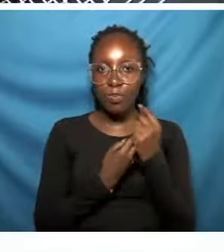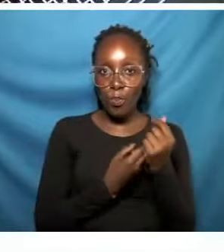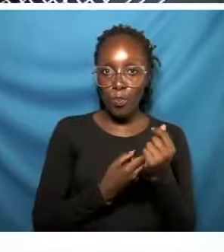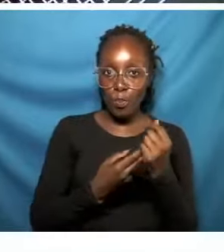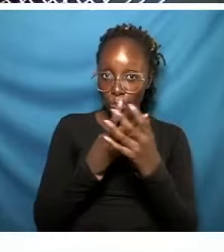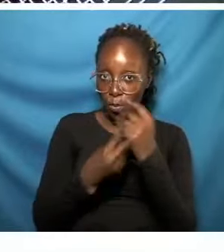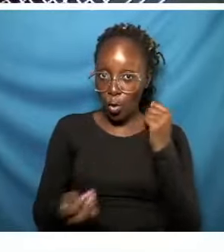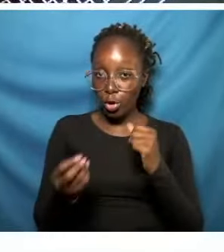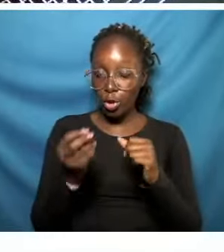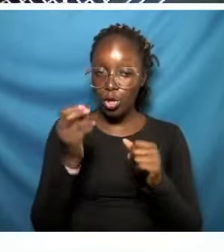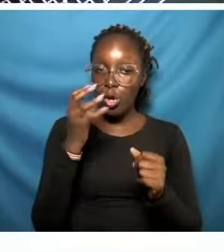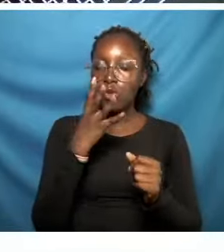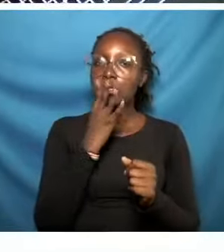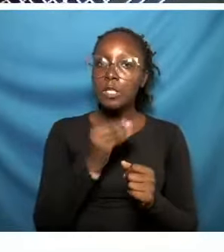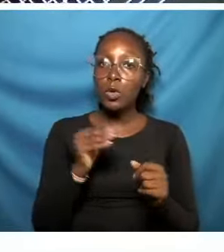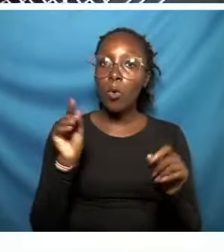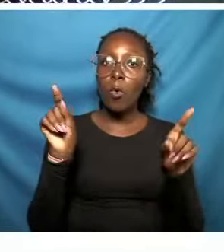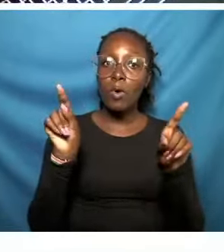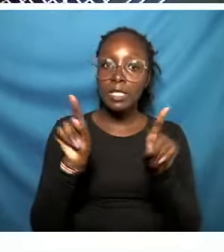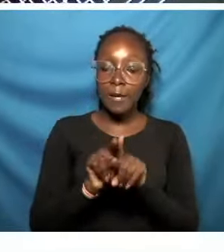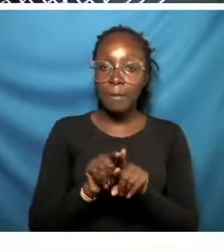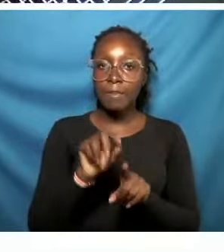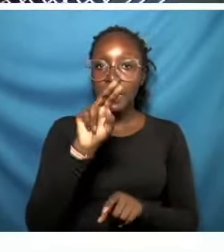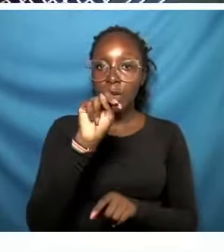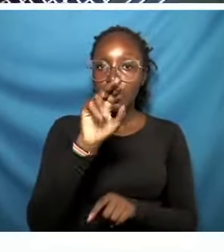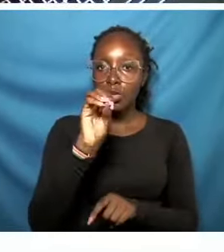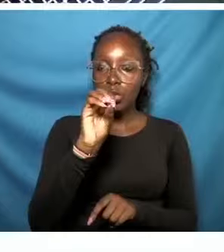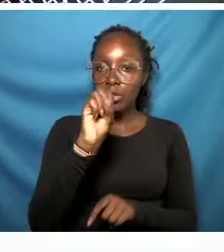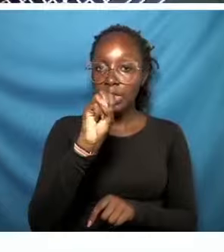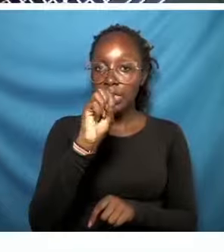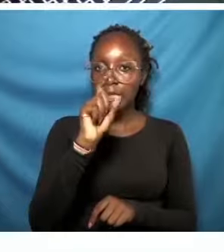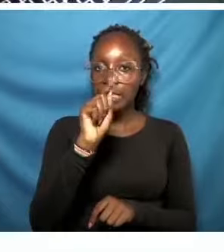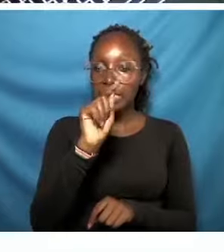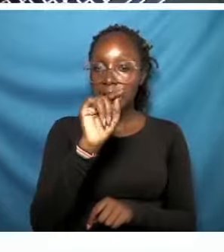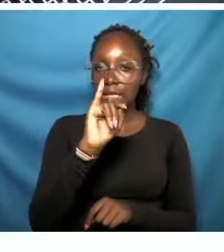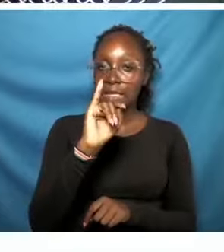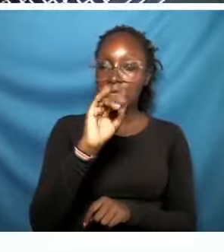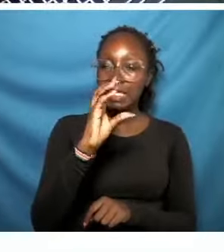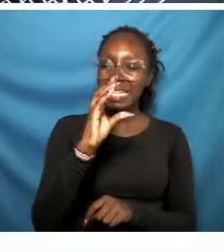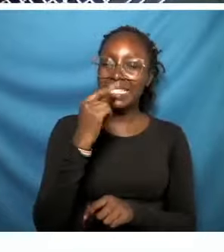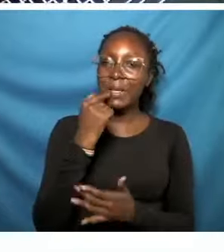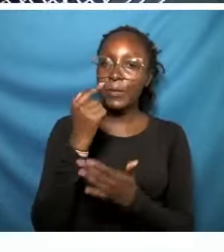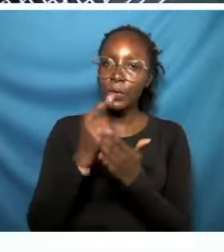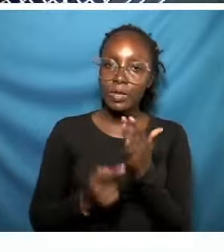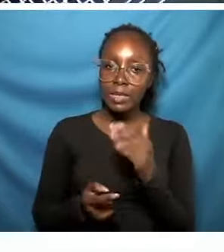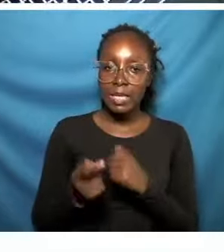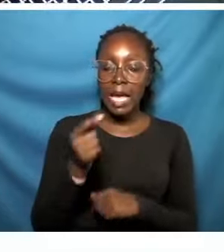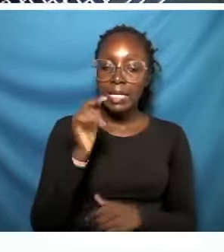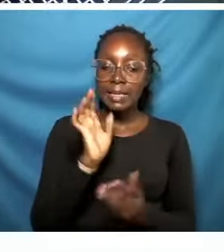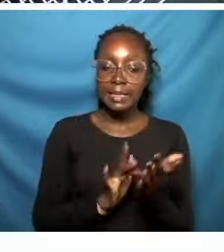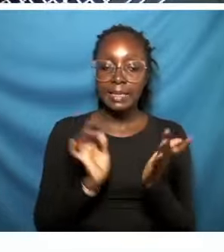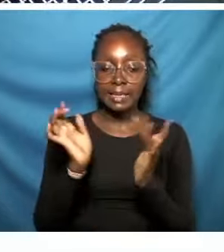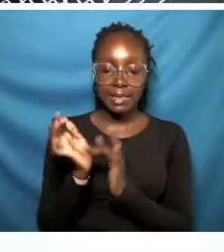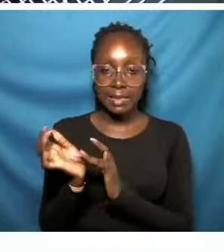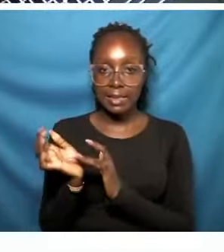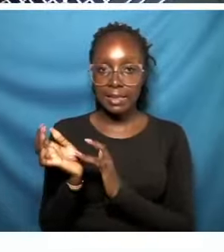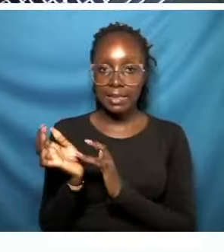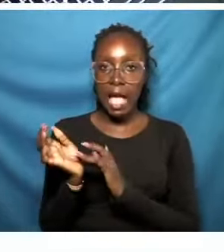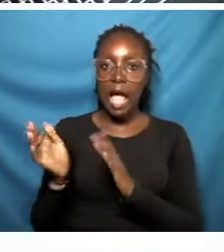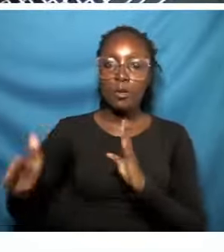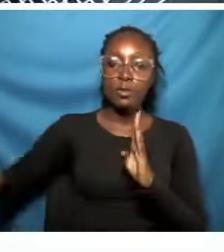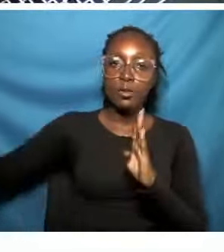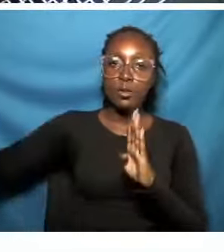legalism. He takes them head on and insists that Jesus is